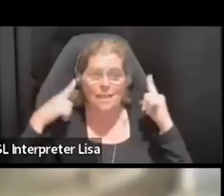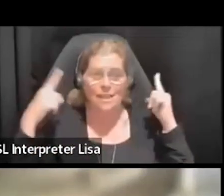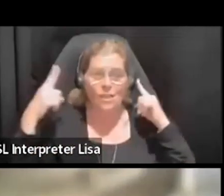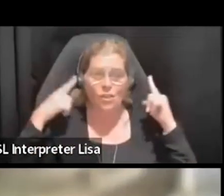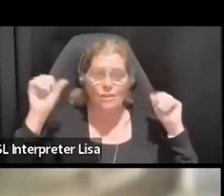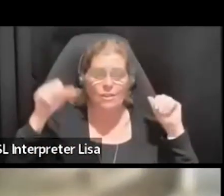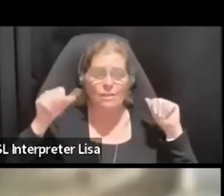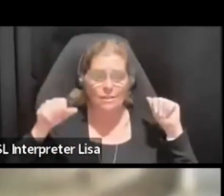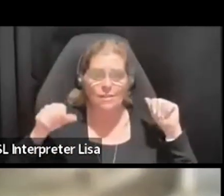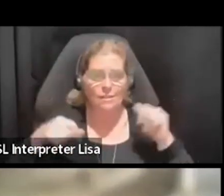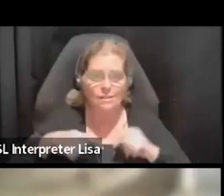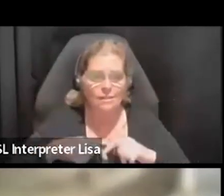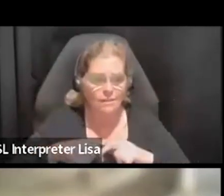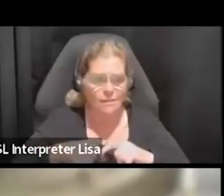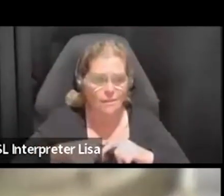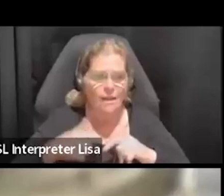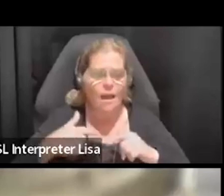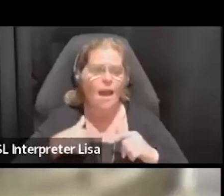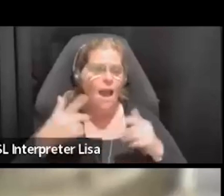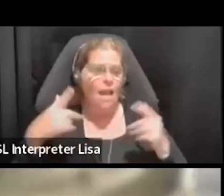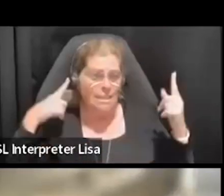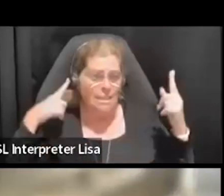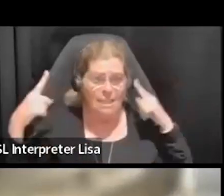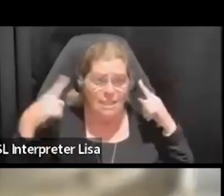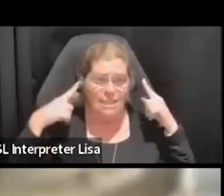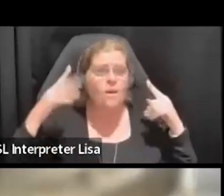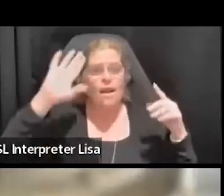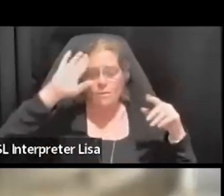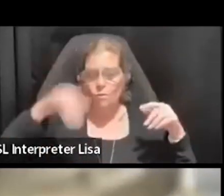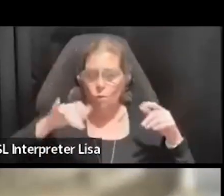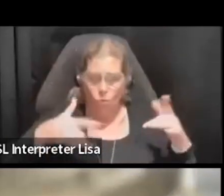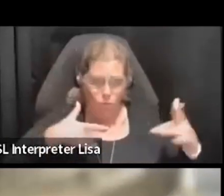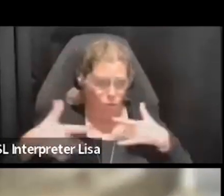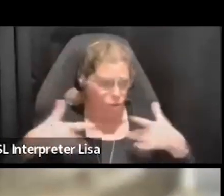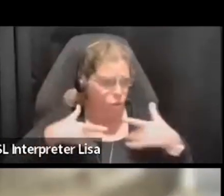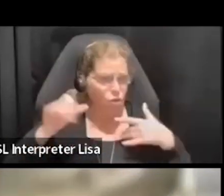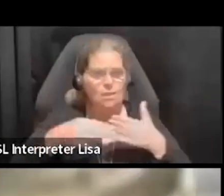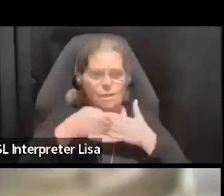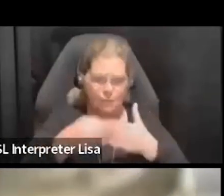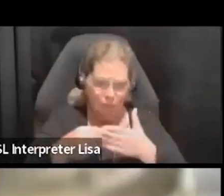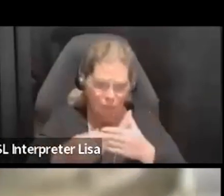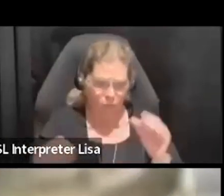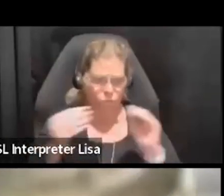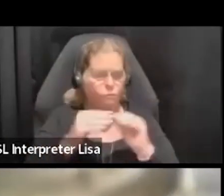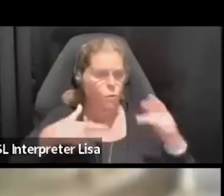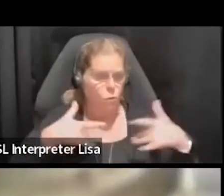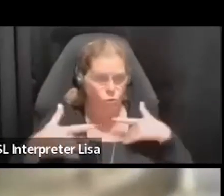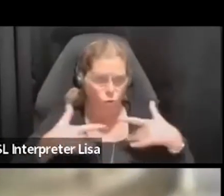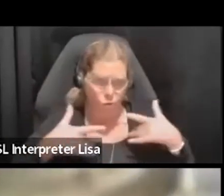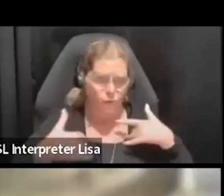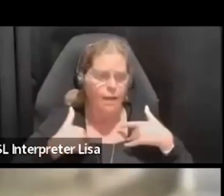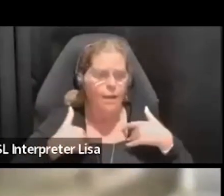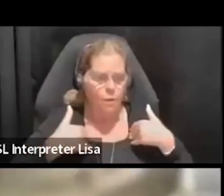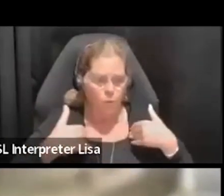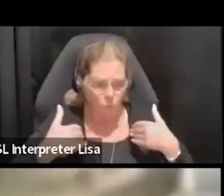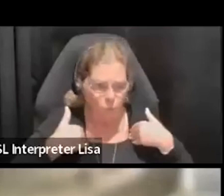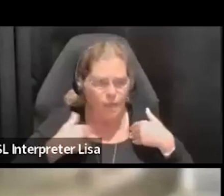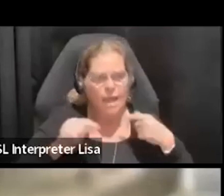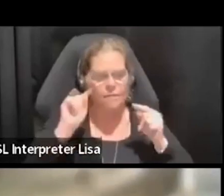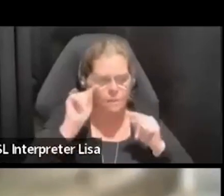The reason why I've been hearing it, I know that's a concern. It's some guidance that we need to work on. We have a few tabs, but it's not touching on